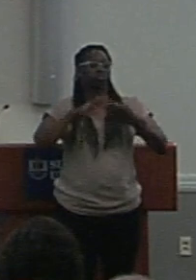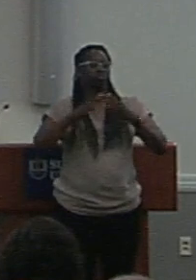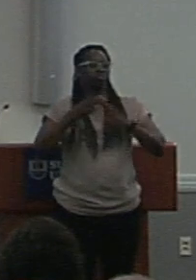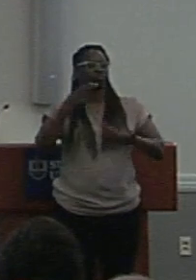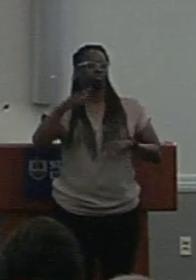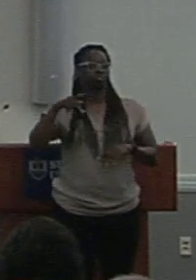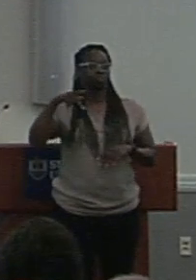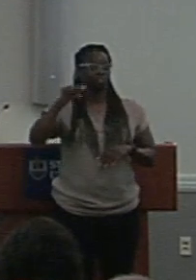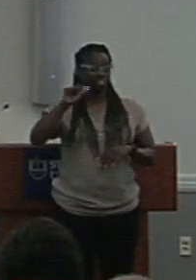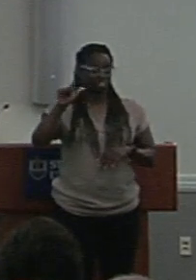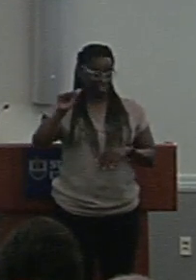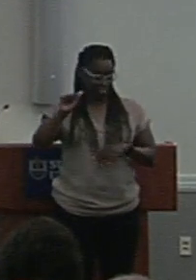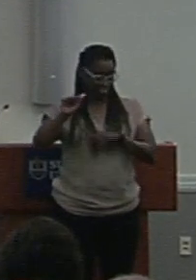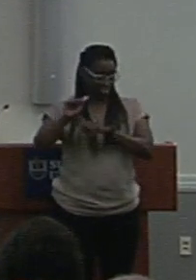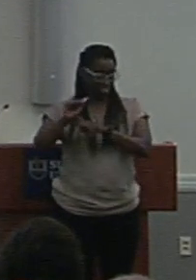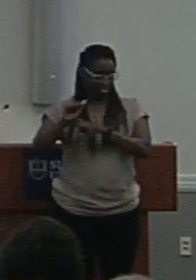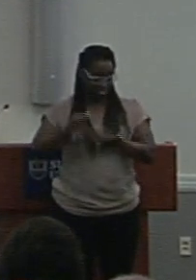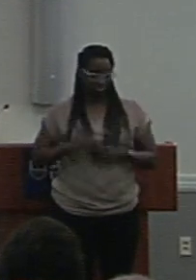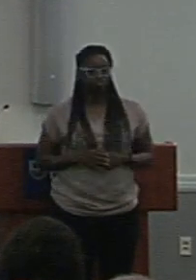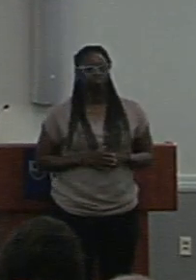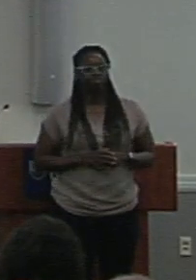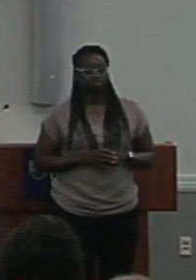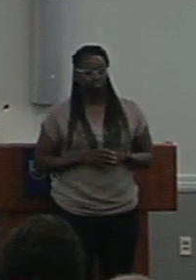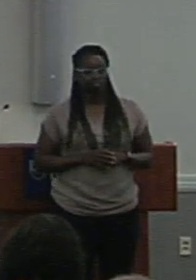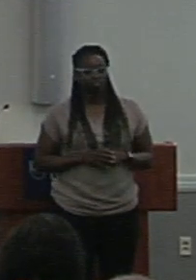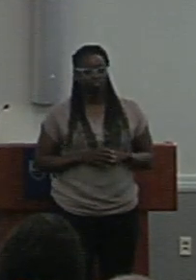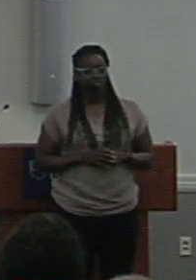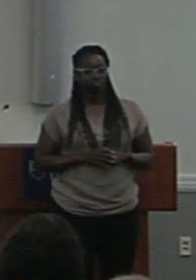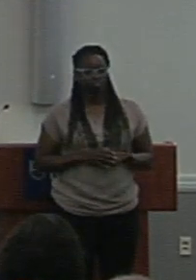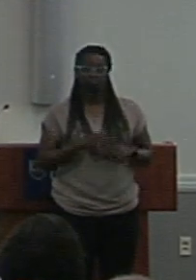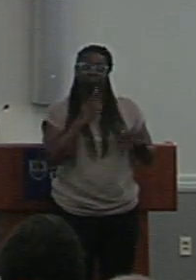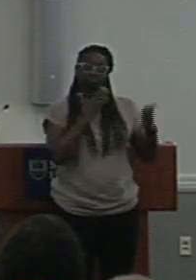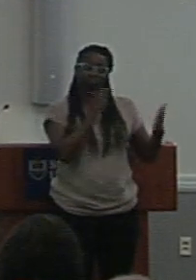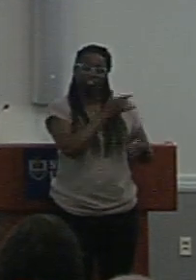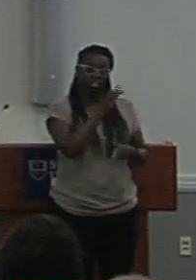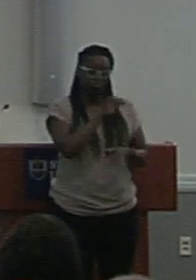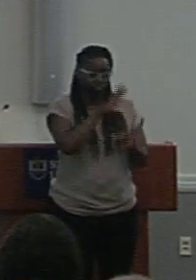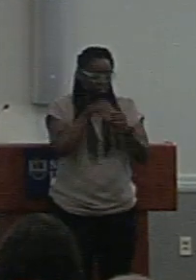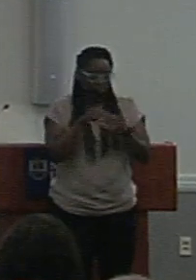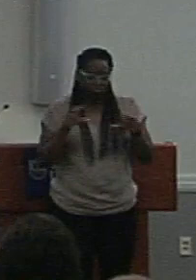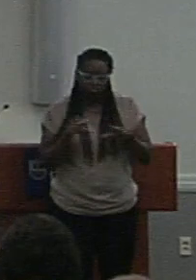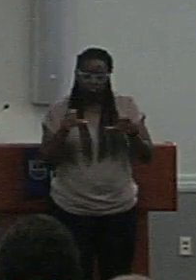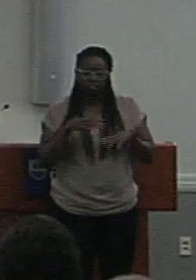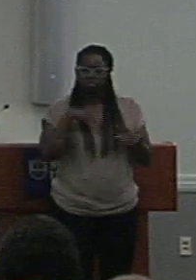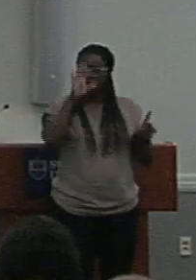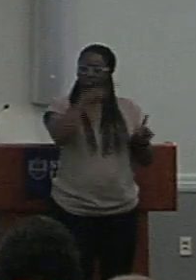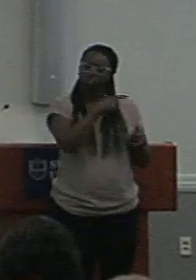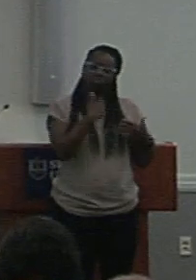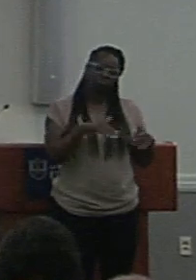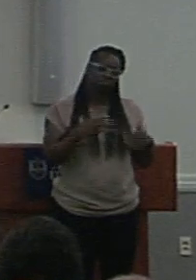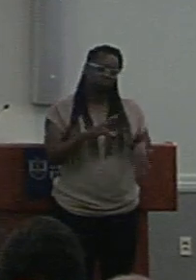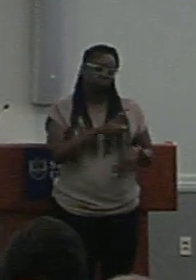the accessible path. So thank you, John, for those comments. And I know the board has supported this initiative in the past and